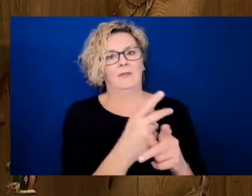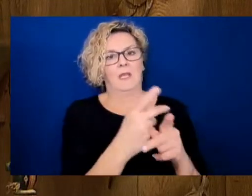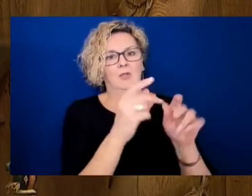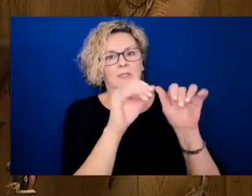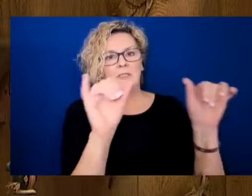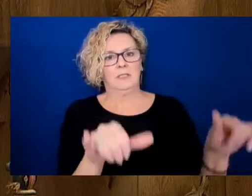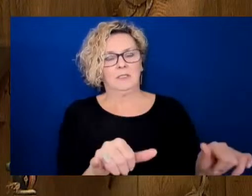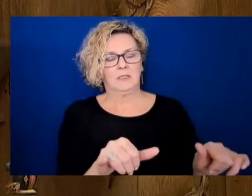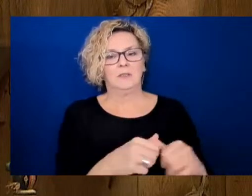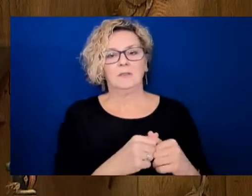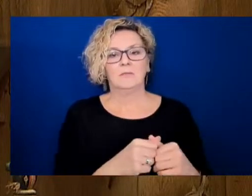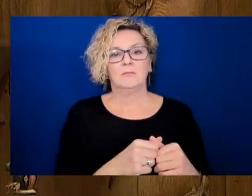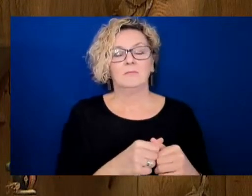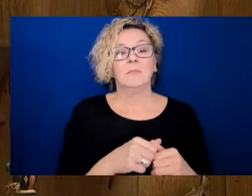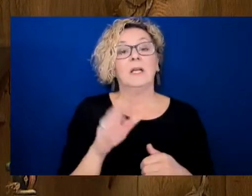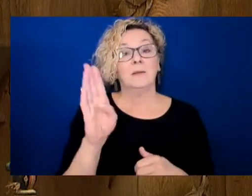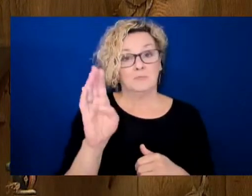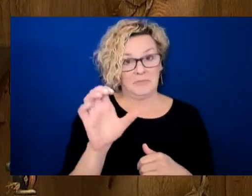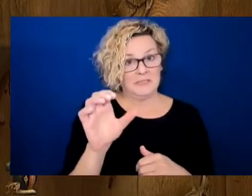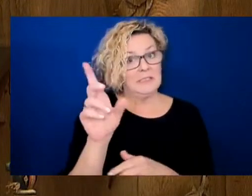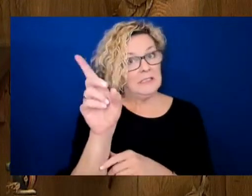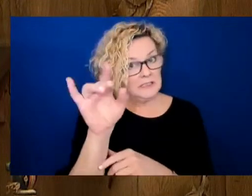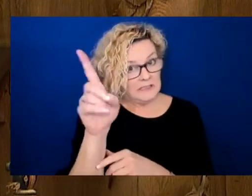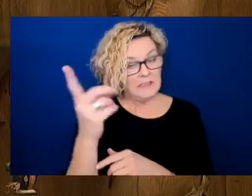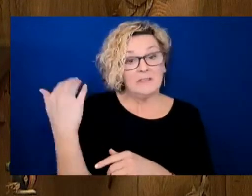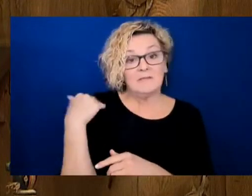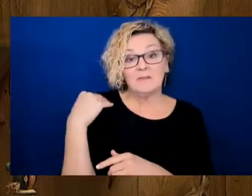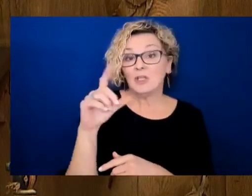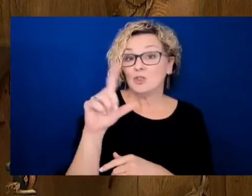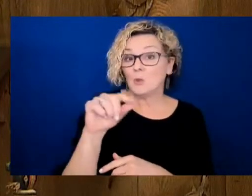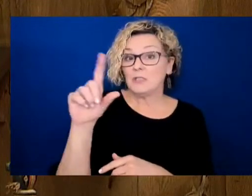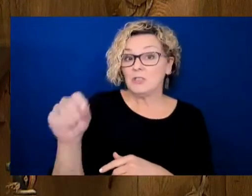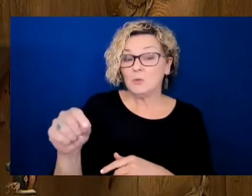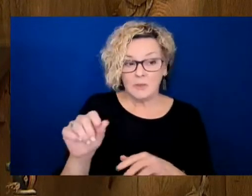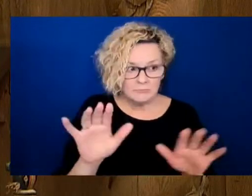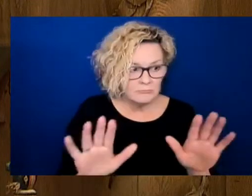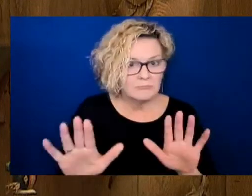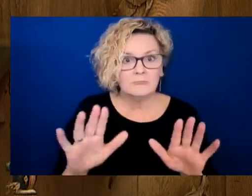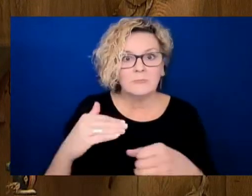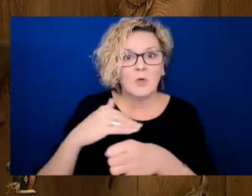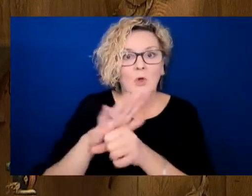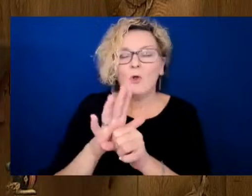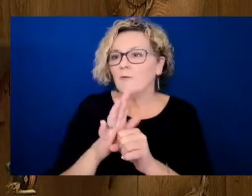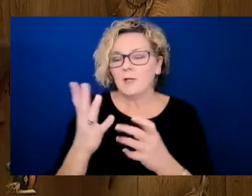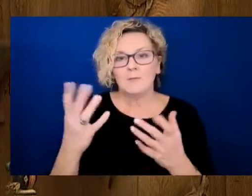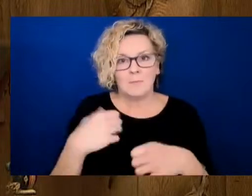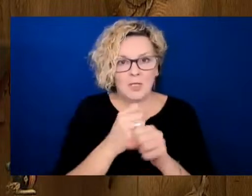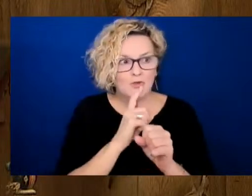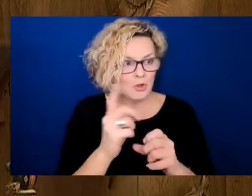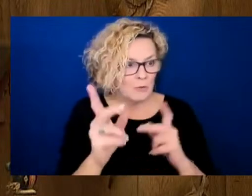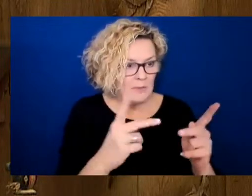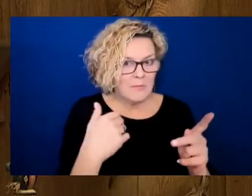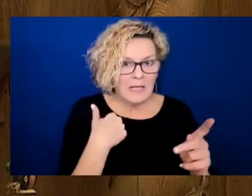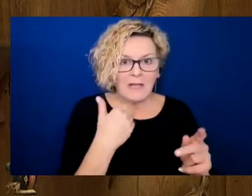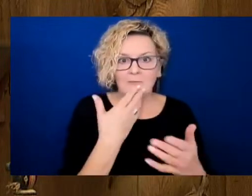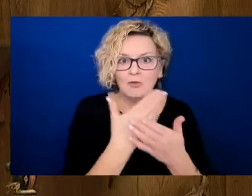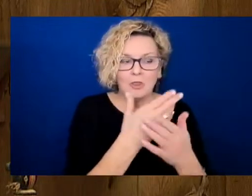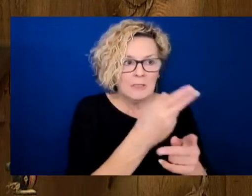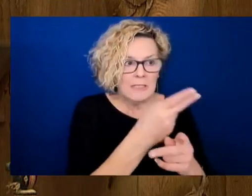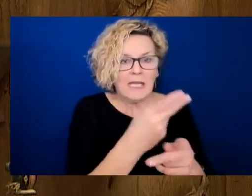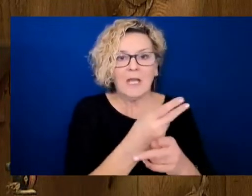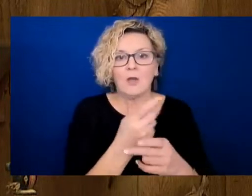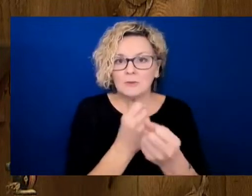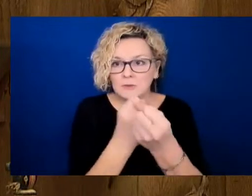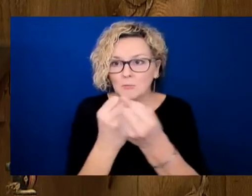rose to the challenge in 2020 to make sure people were cared for and healthcare workers in our hospitals were supported. But we face